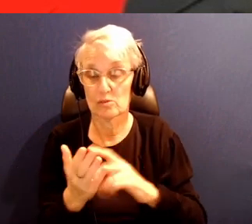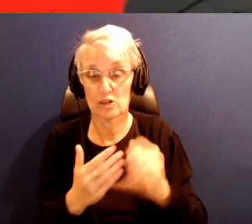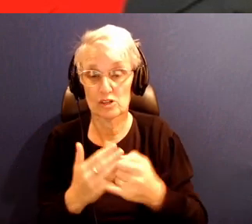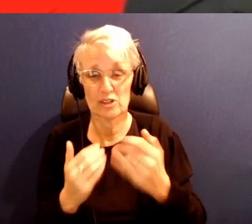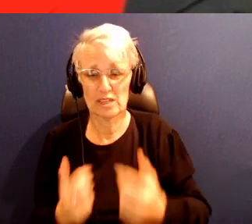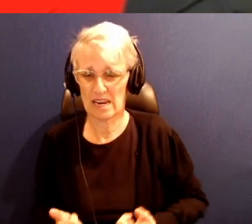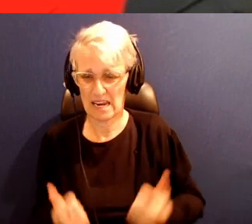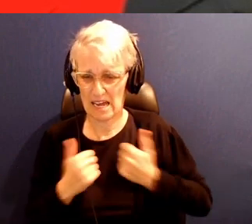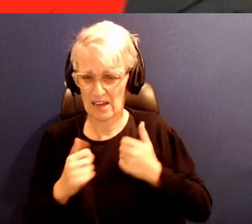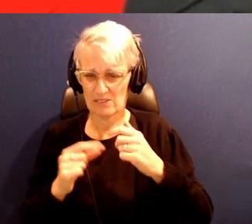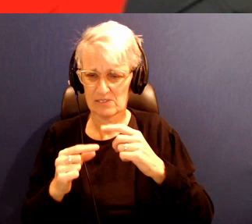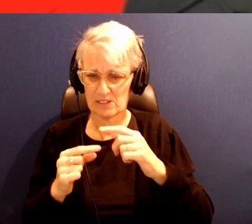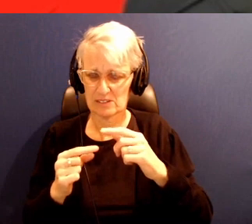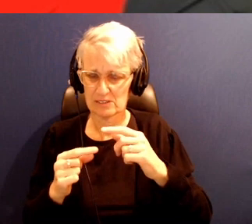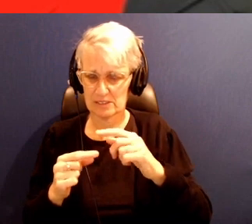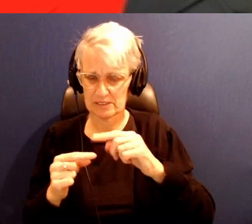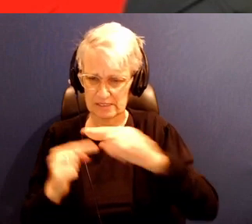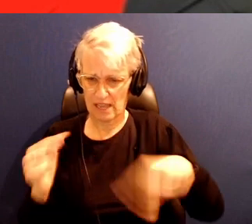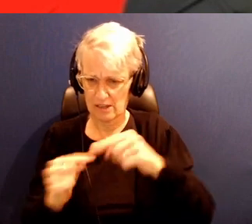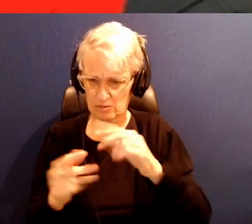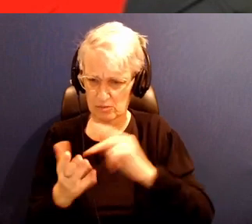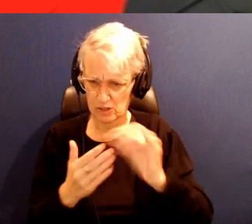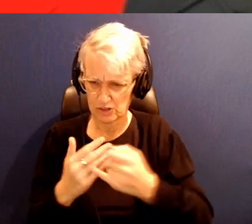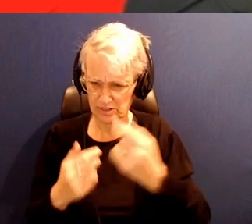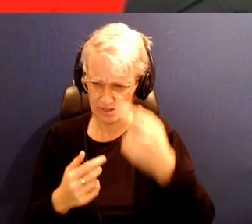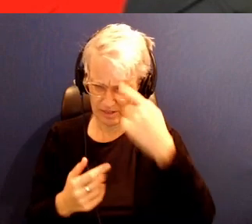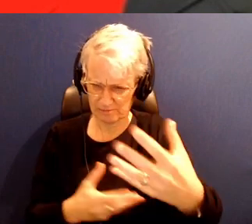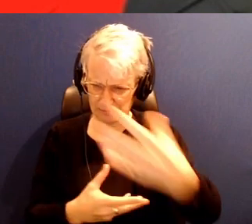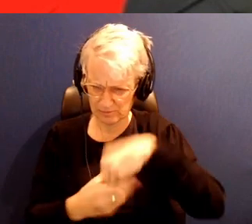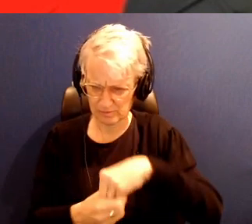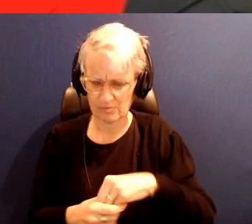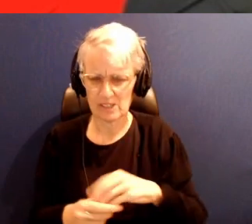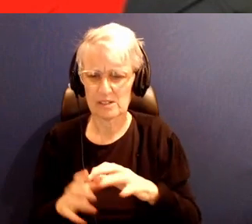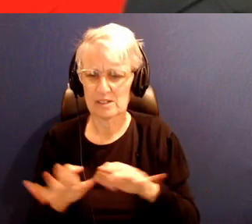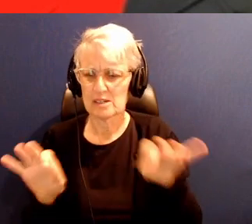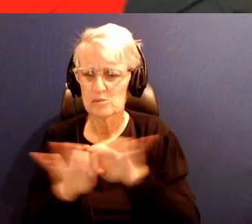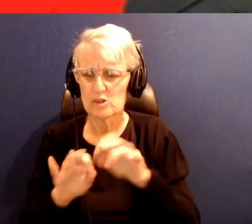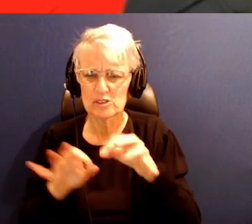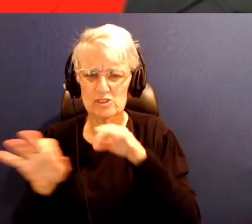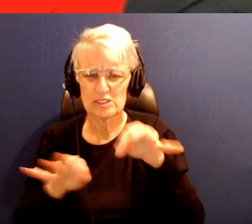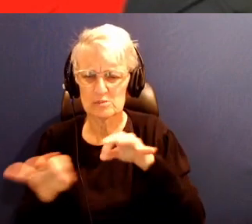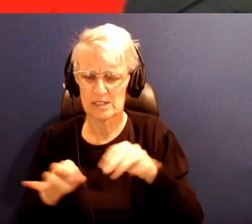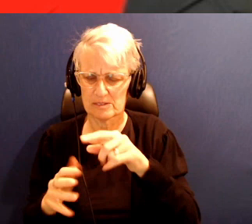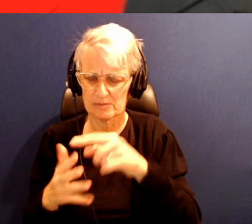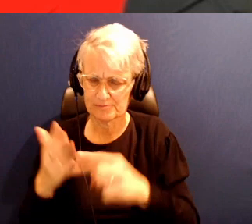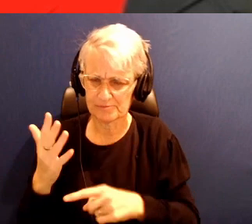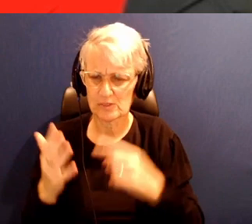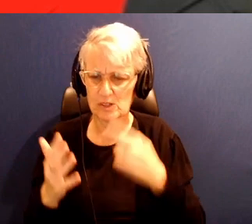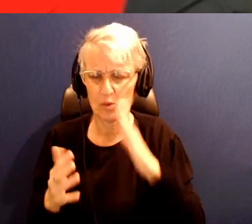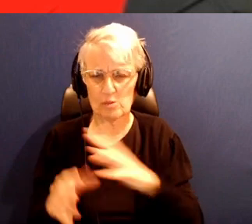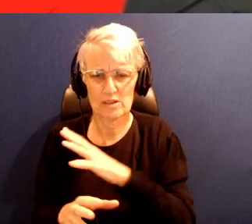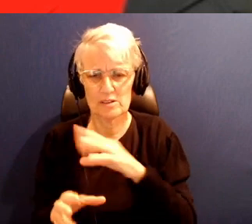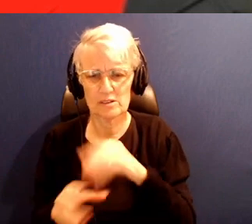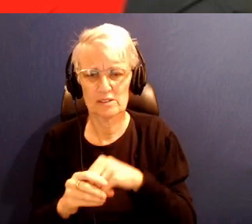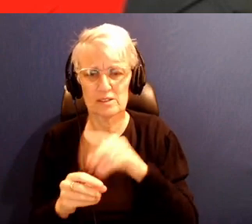complete life cycle of products and their value chains. It is also important to explain how these considerations will be